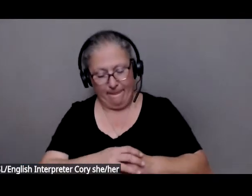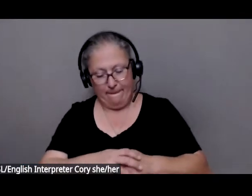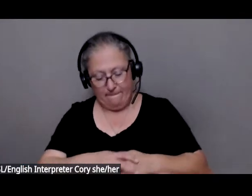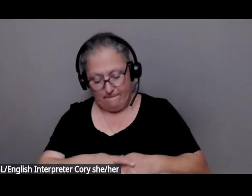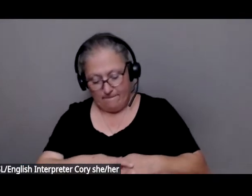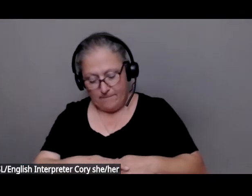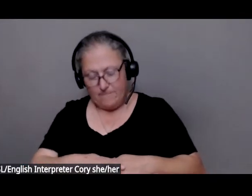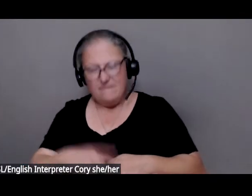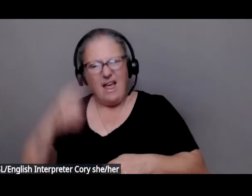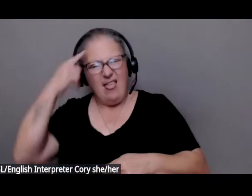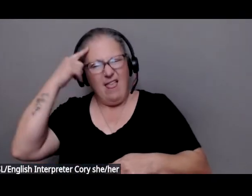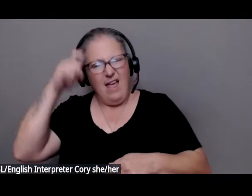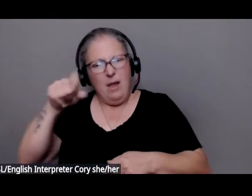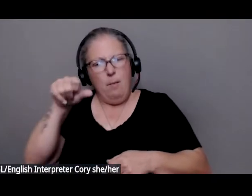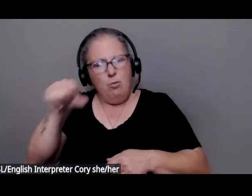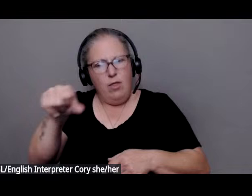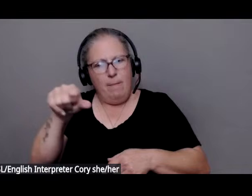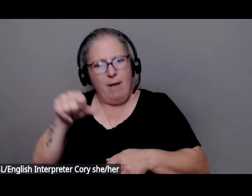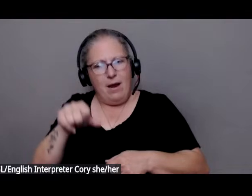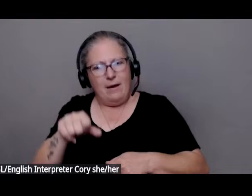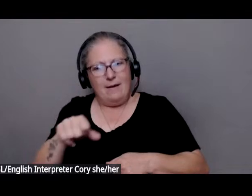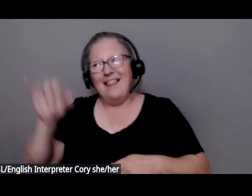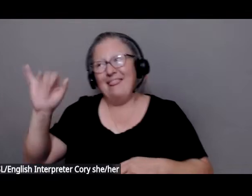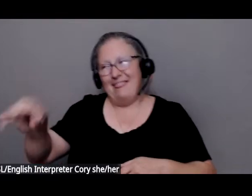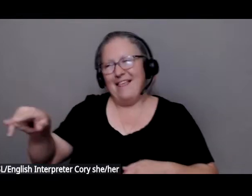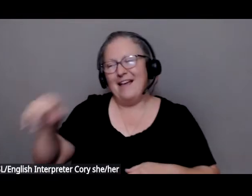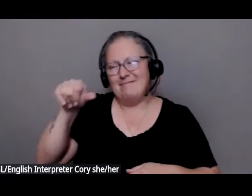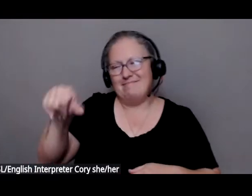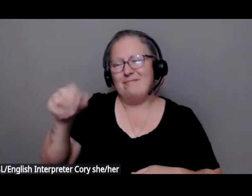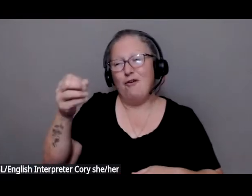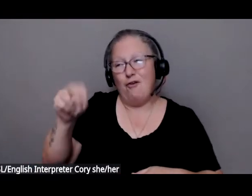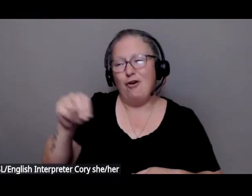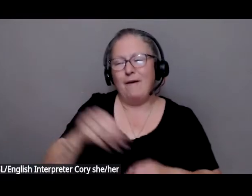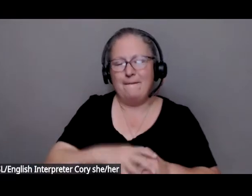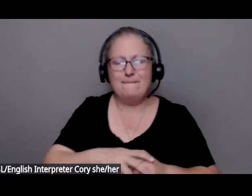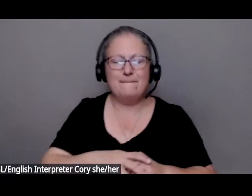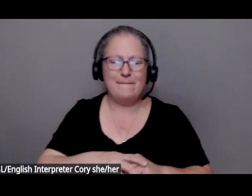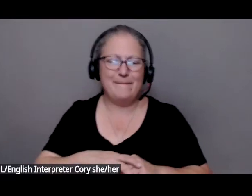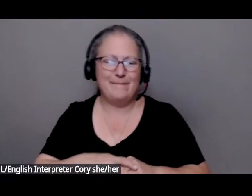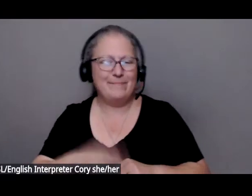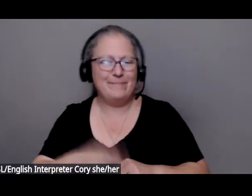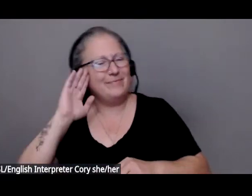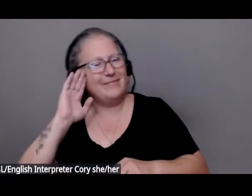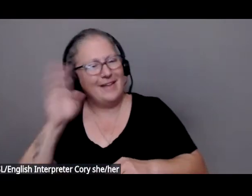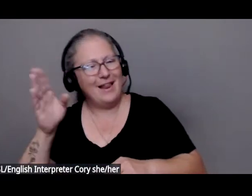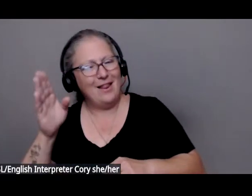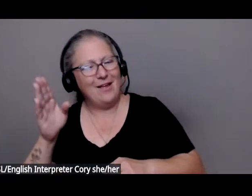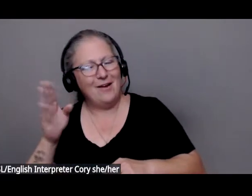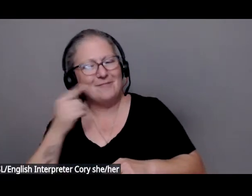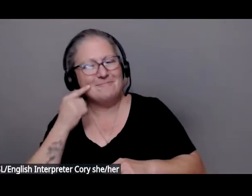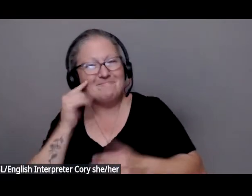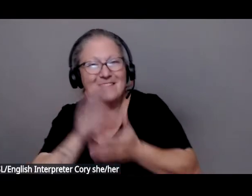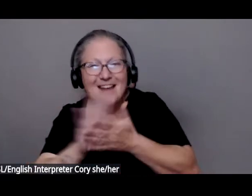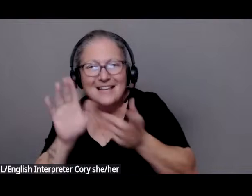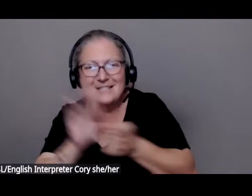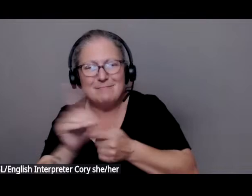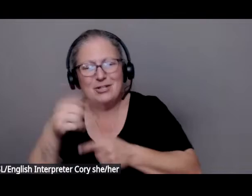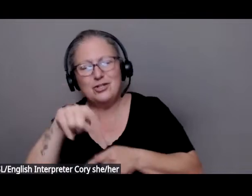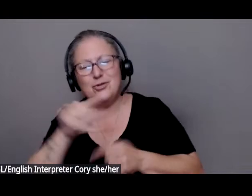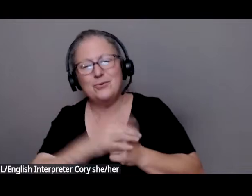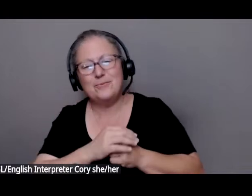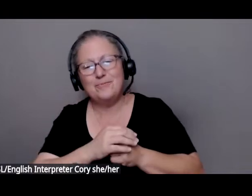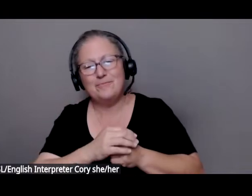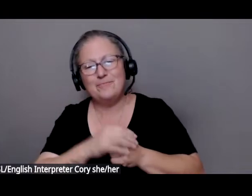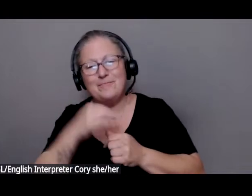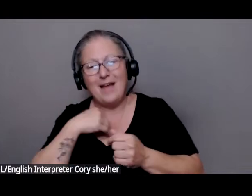Yeah, I think you have to press the button. There it you is. go. Yeah, Ah, you're there on. we go. They did it for you. Hello, it's nice to meet you. I've